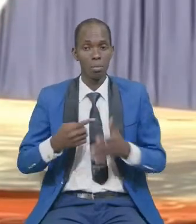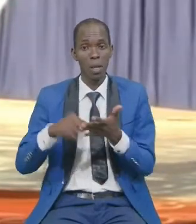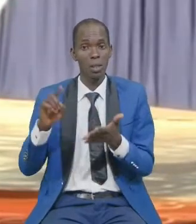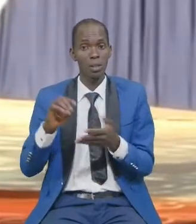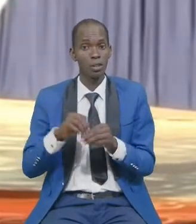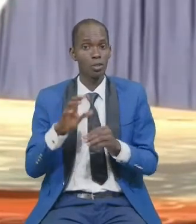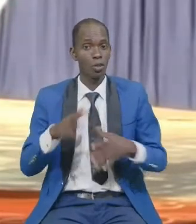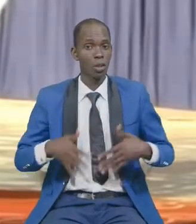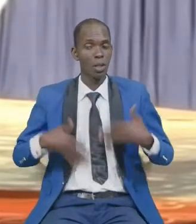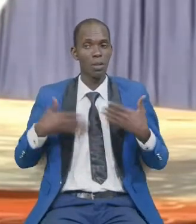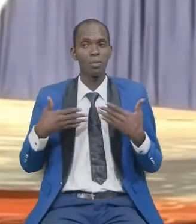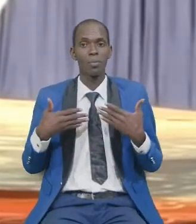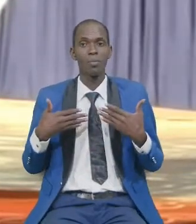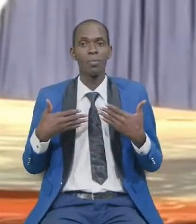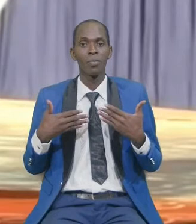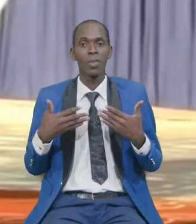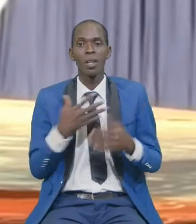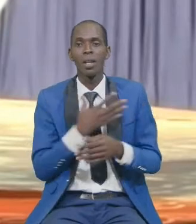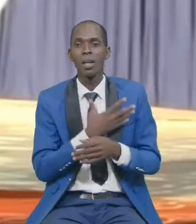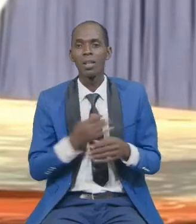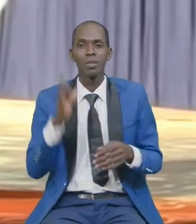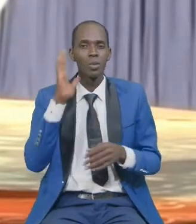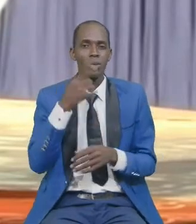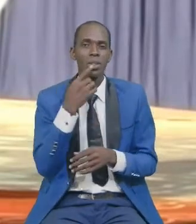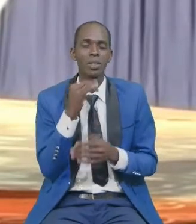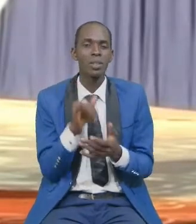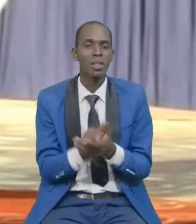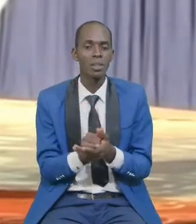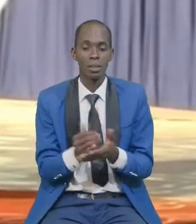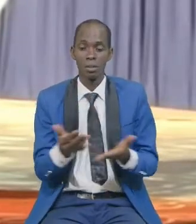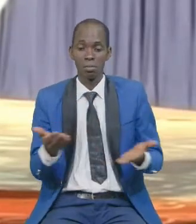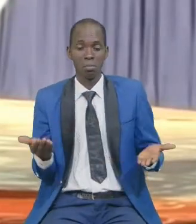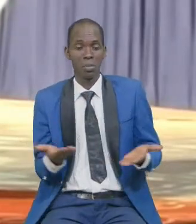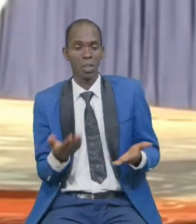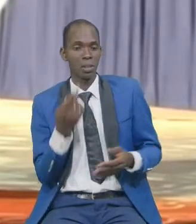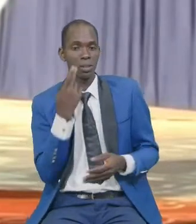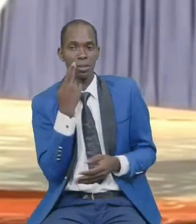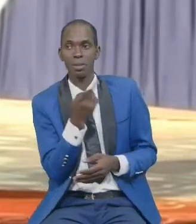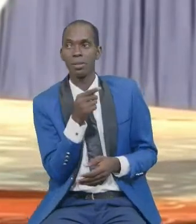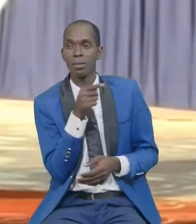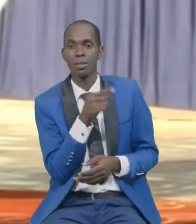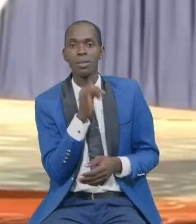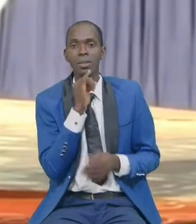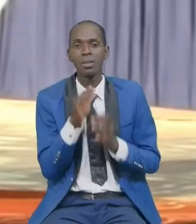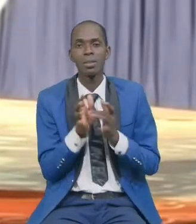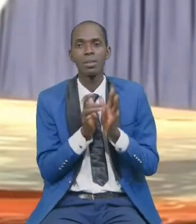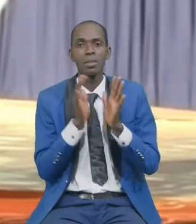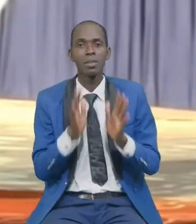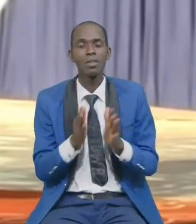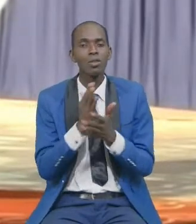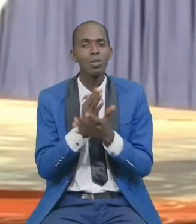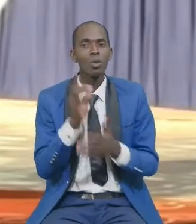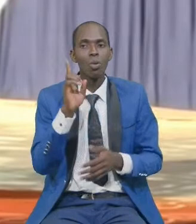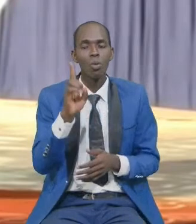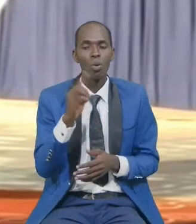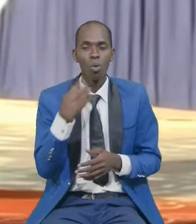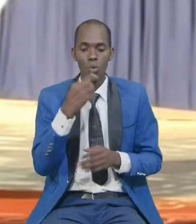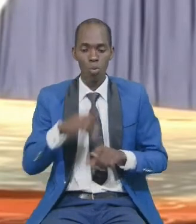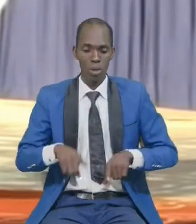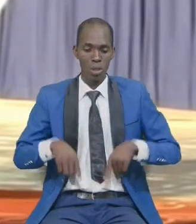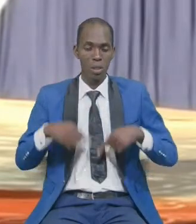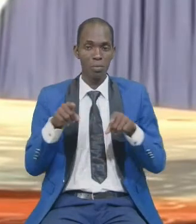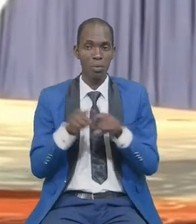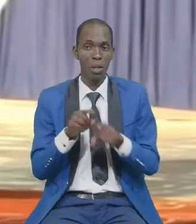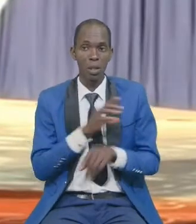will come through your life, and you'll say, here goes the Christian, somebody who lives like